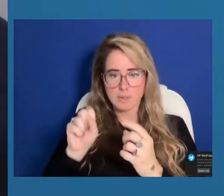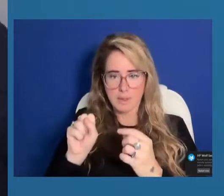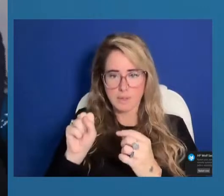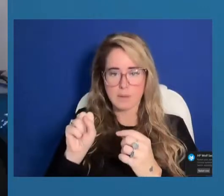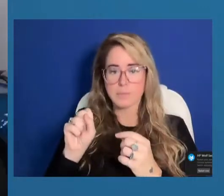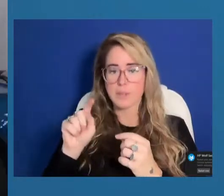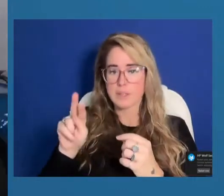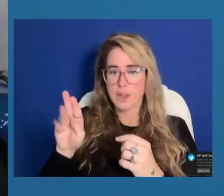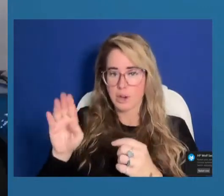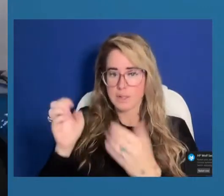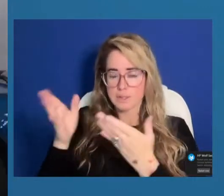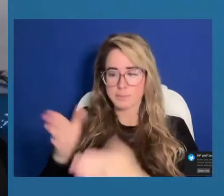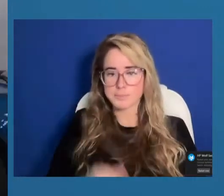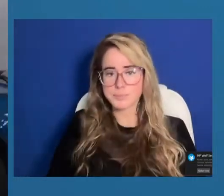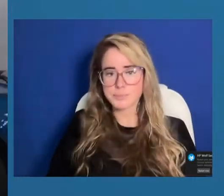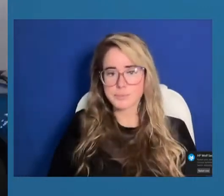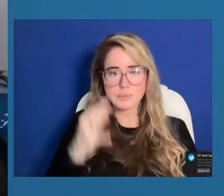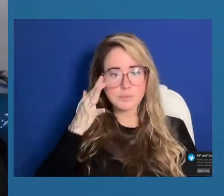Commissioner.